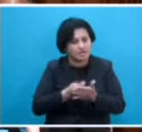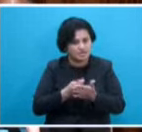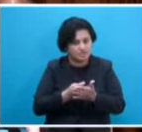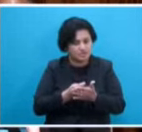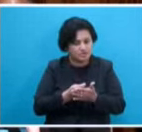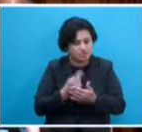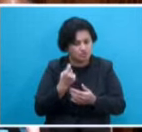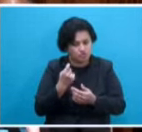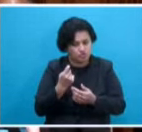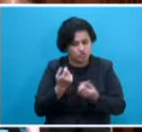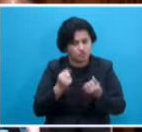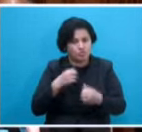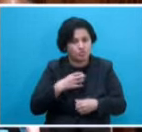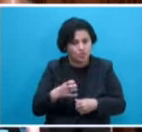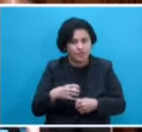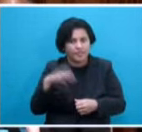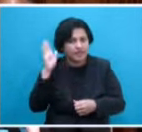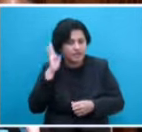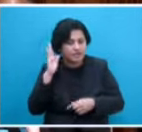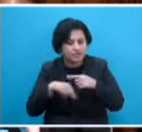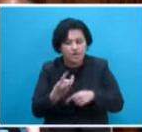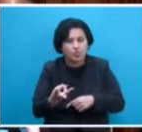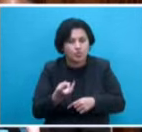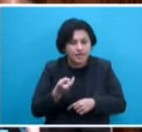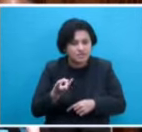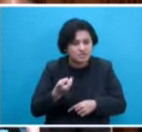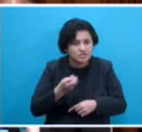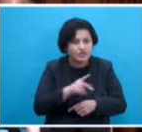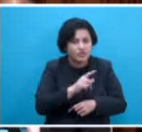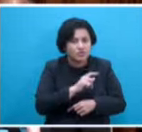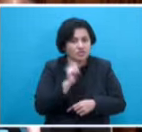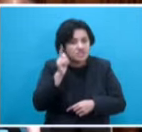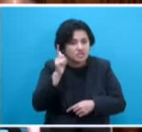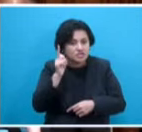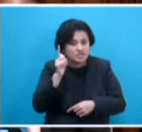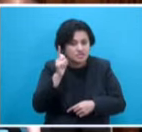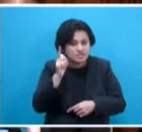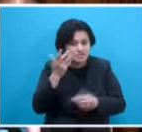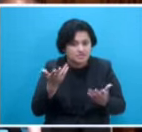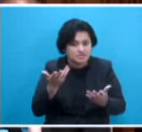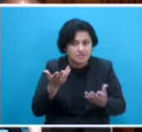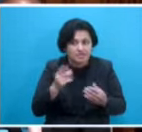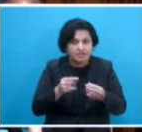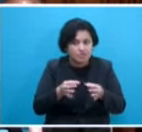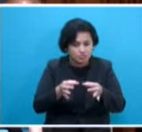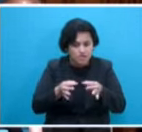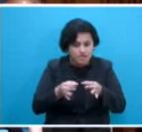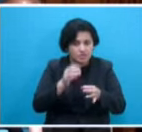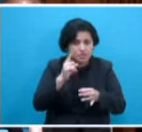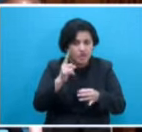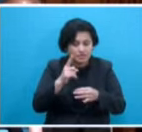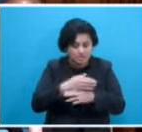civil servants are not getting paid on time. A delay of a single day for us may be nothing, but for those